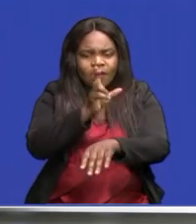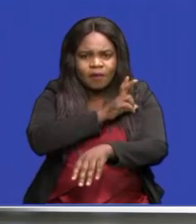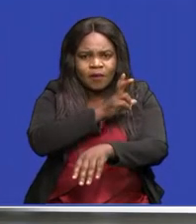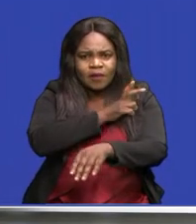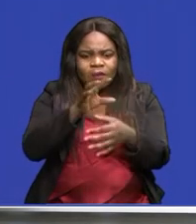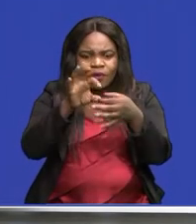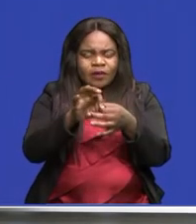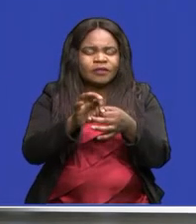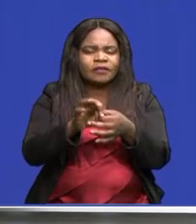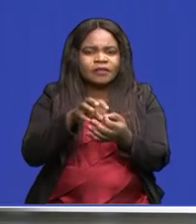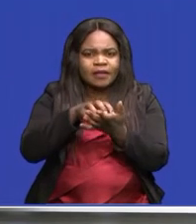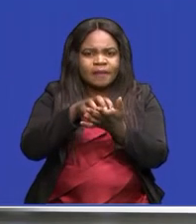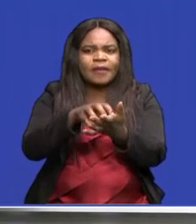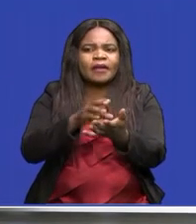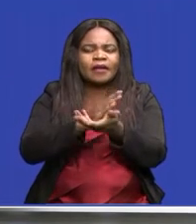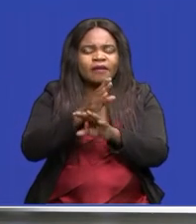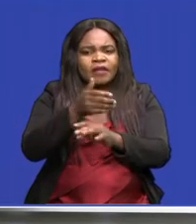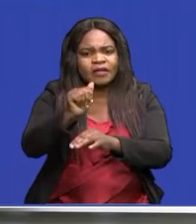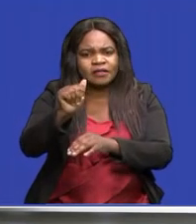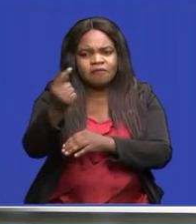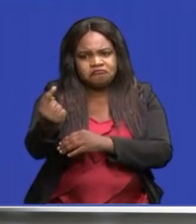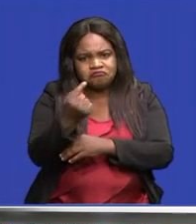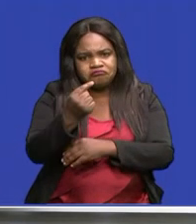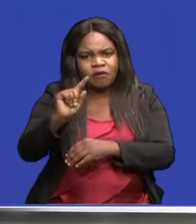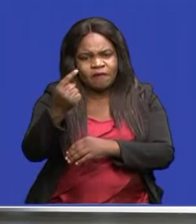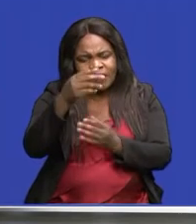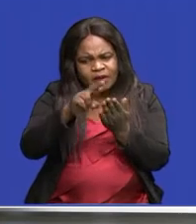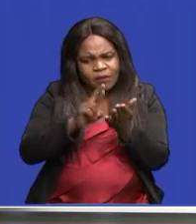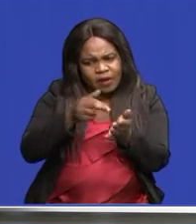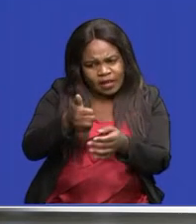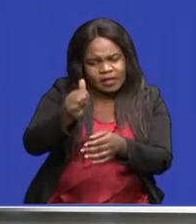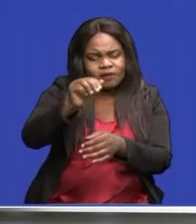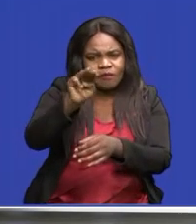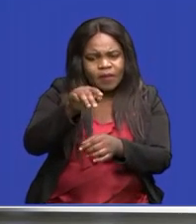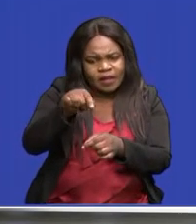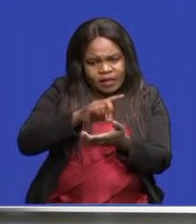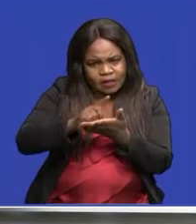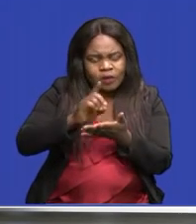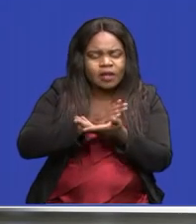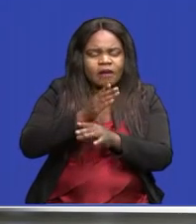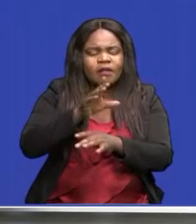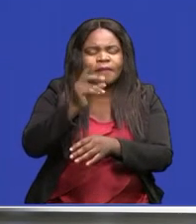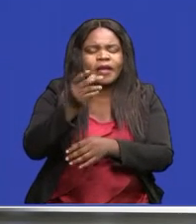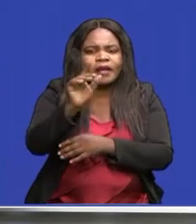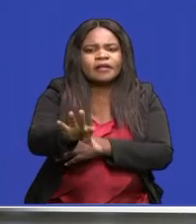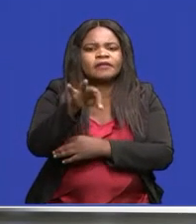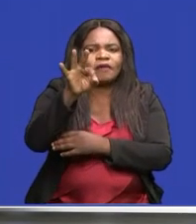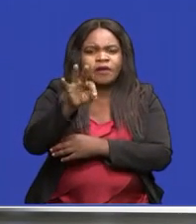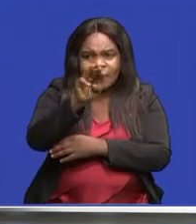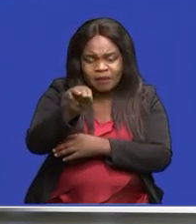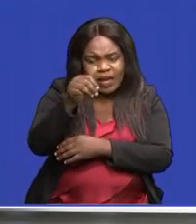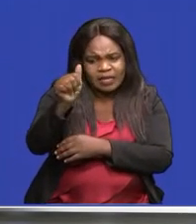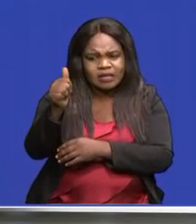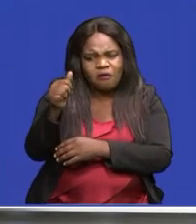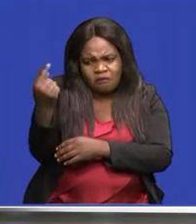after she surfaced and first reported herself on Monday this week since the discovery of the money. And on Monday, Ms.